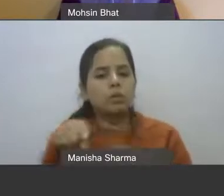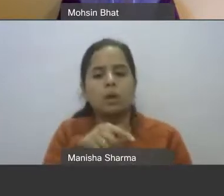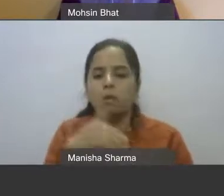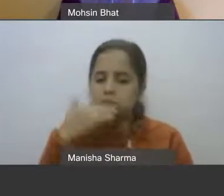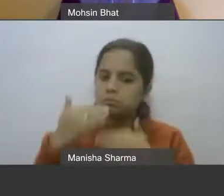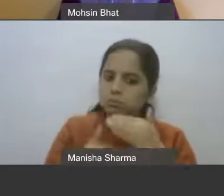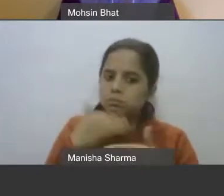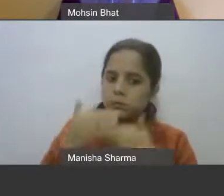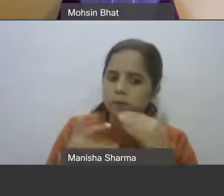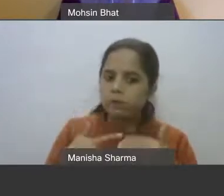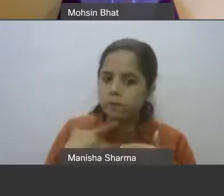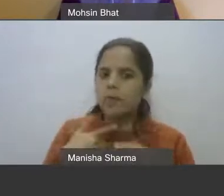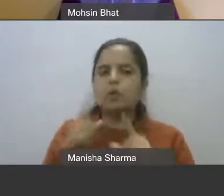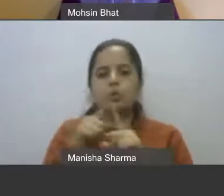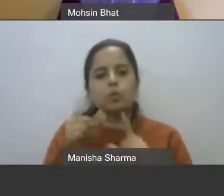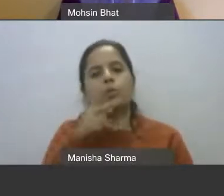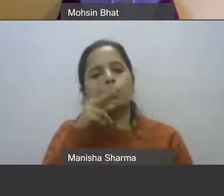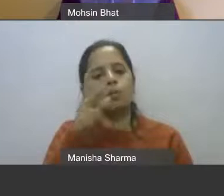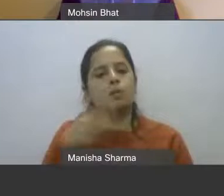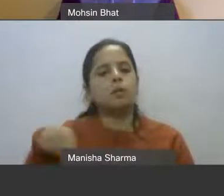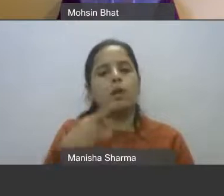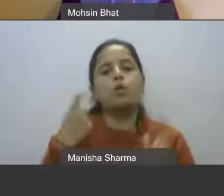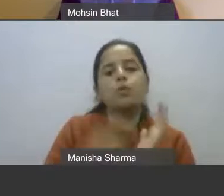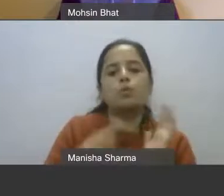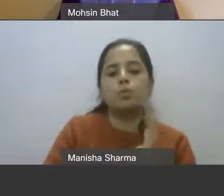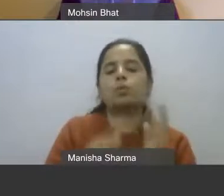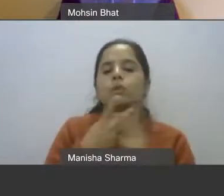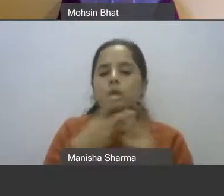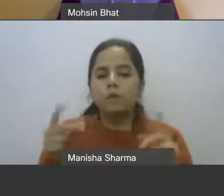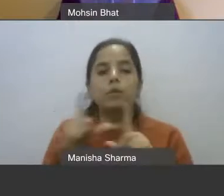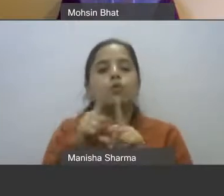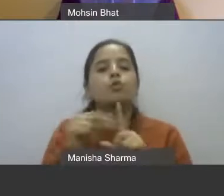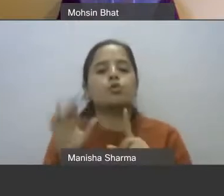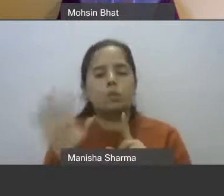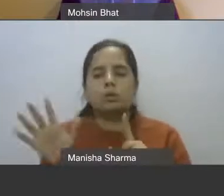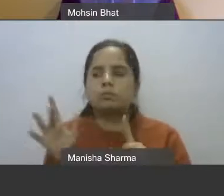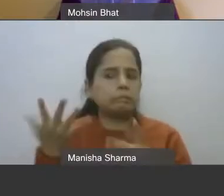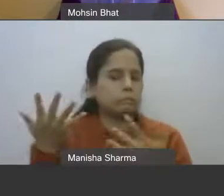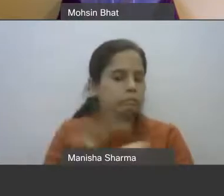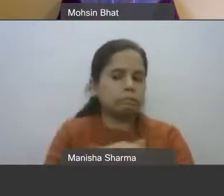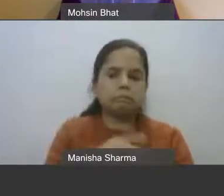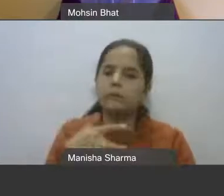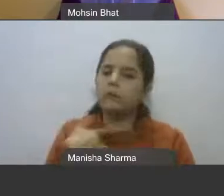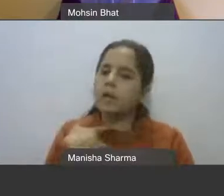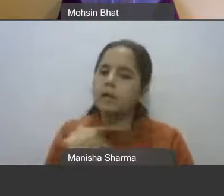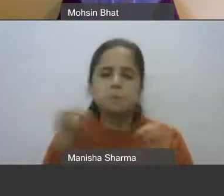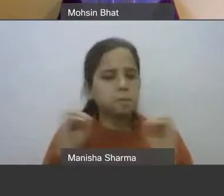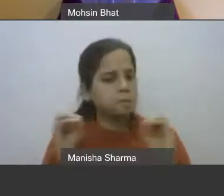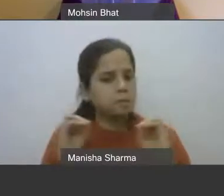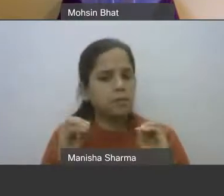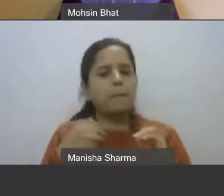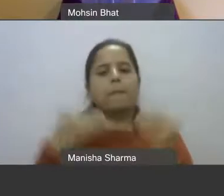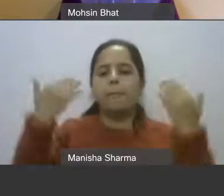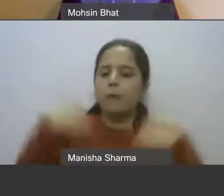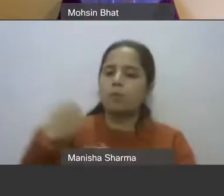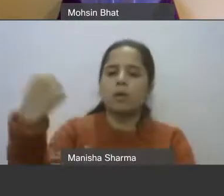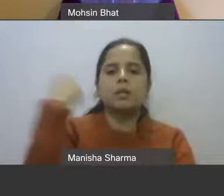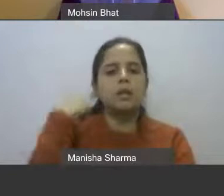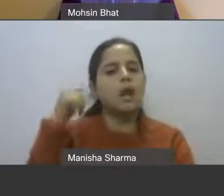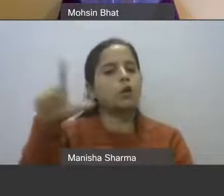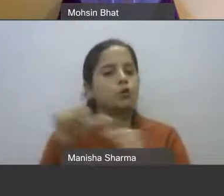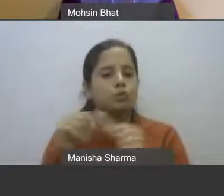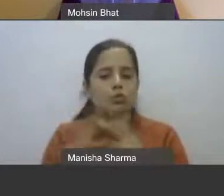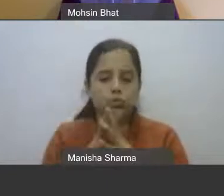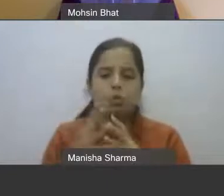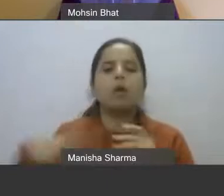consistently saying that the principle of non-refoulement does not apply to it under the international human rights law and under the